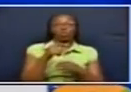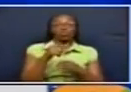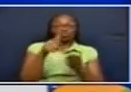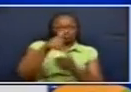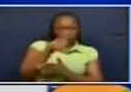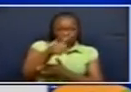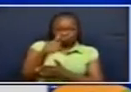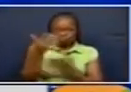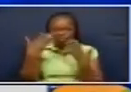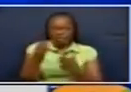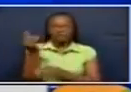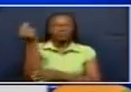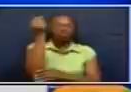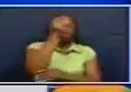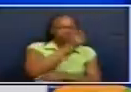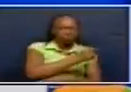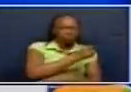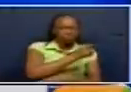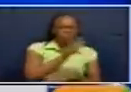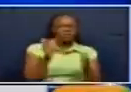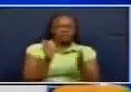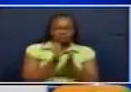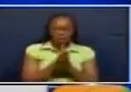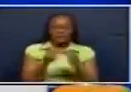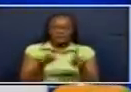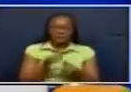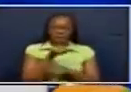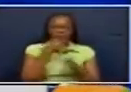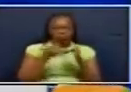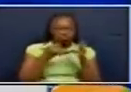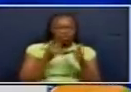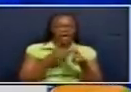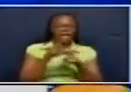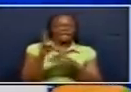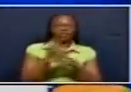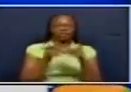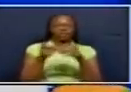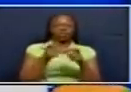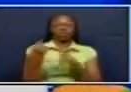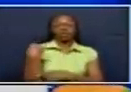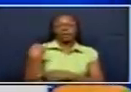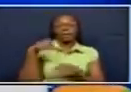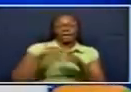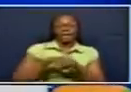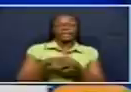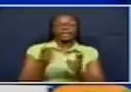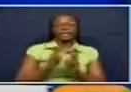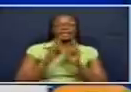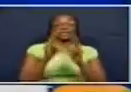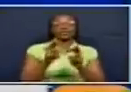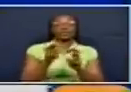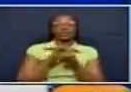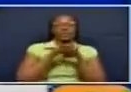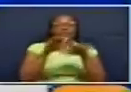day with this device, and put it as a control figure in the results transmission system. So